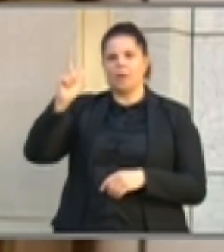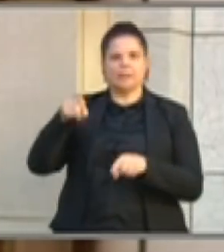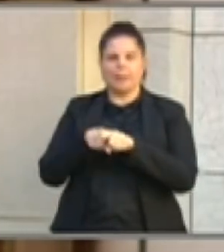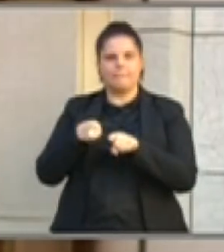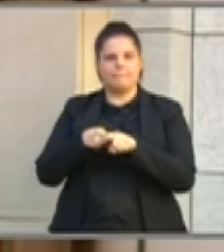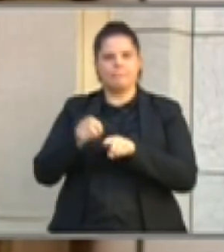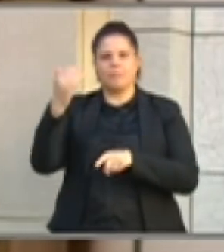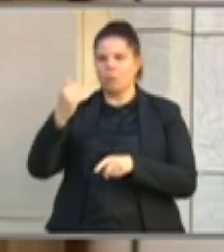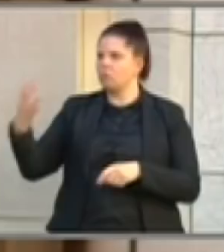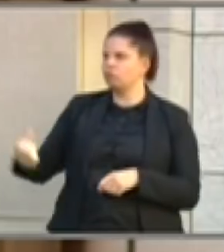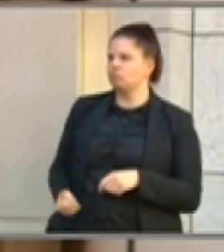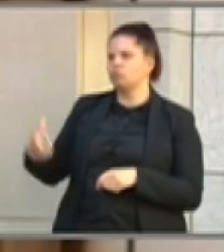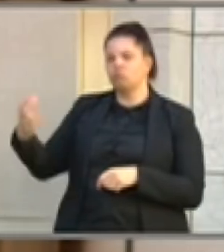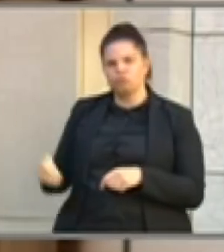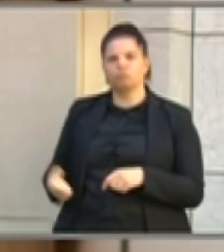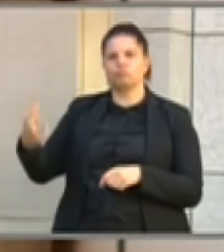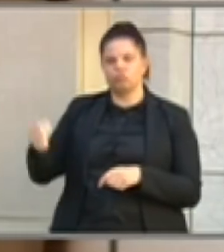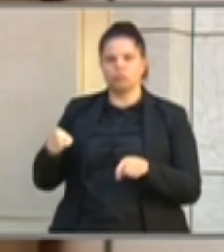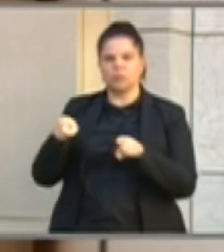be reimbursing the employer.